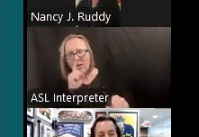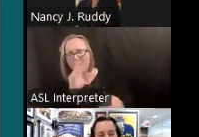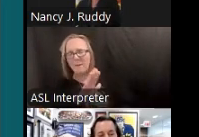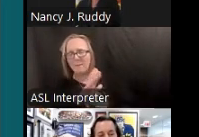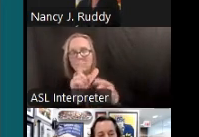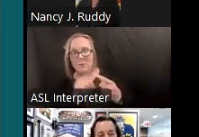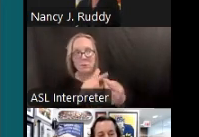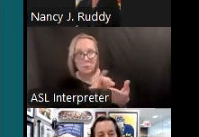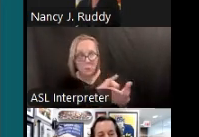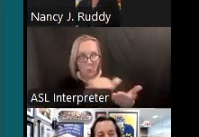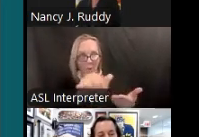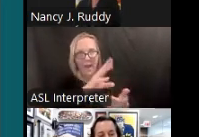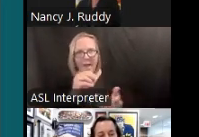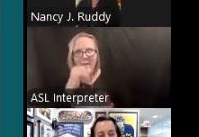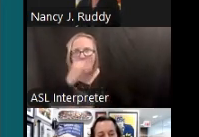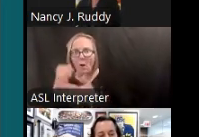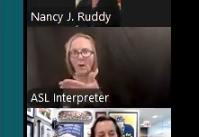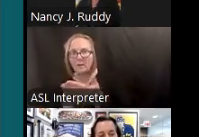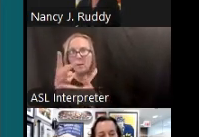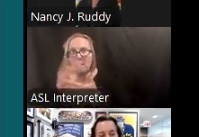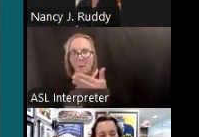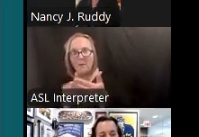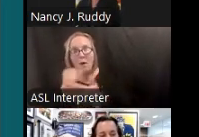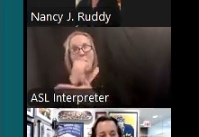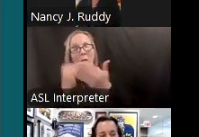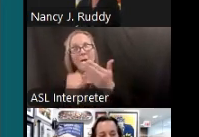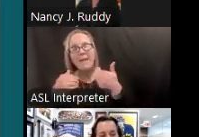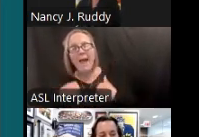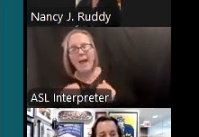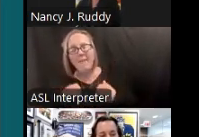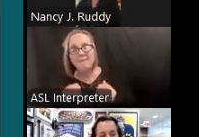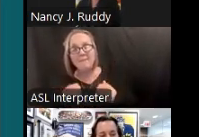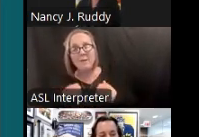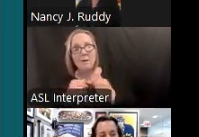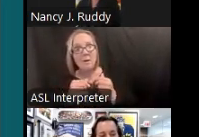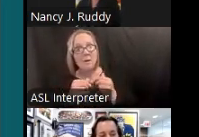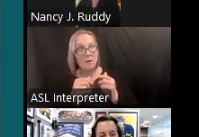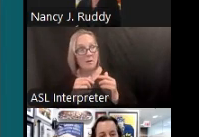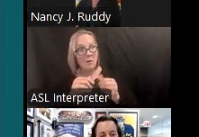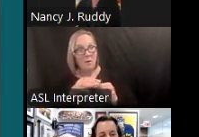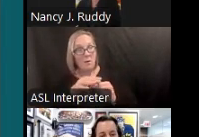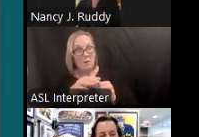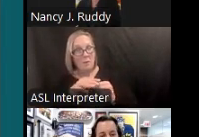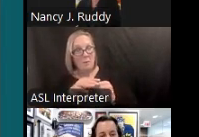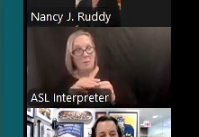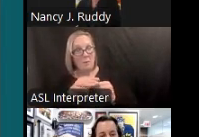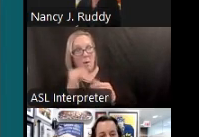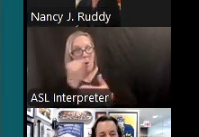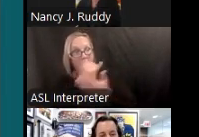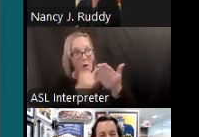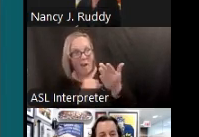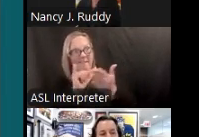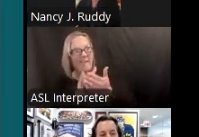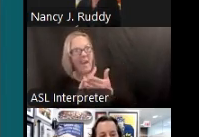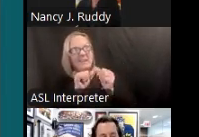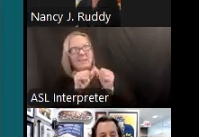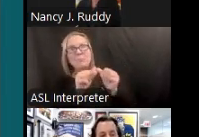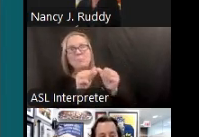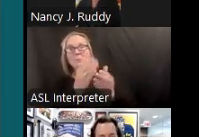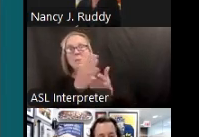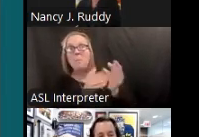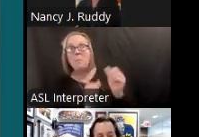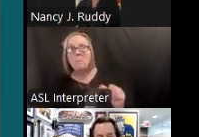base of the building has been designed to incorporate both permanent and changing local and international art to provide